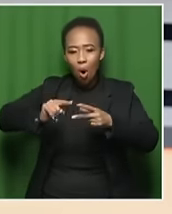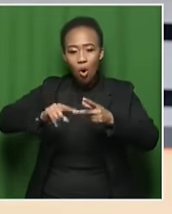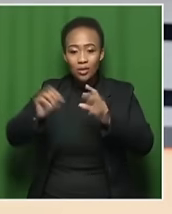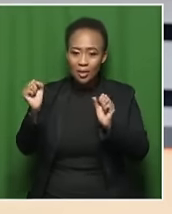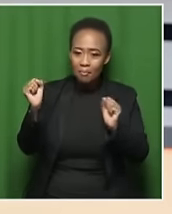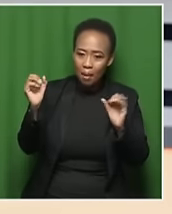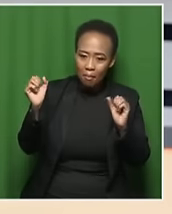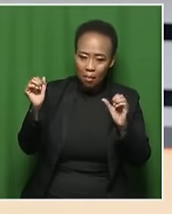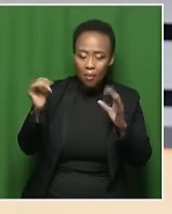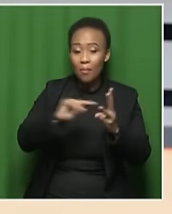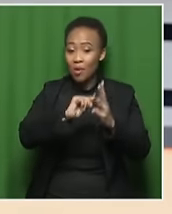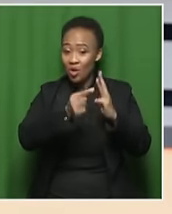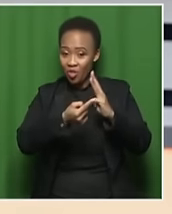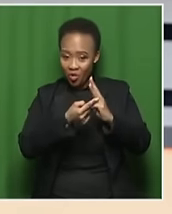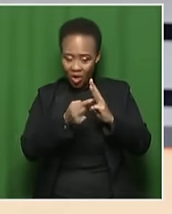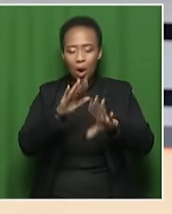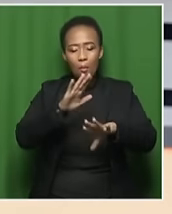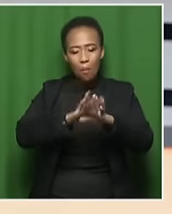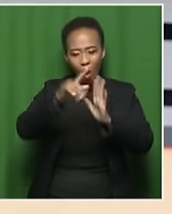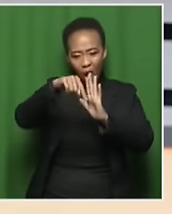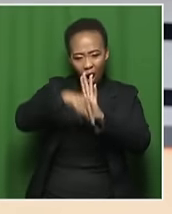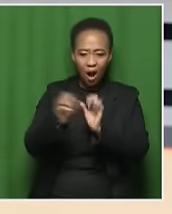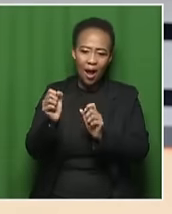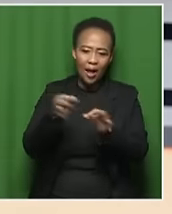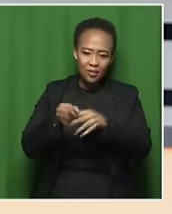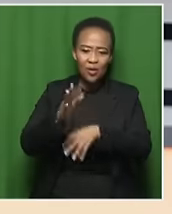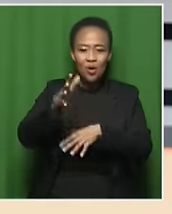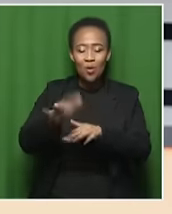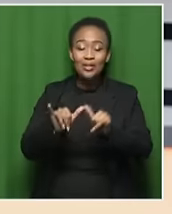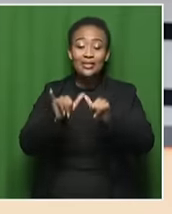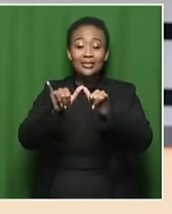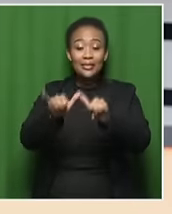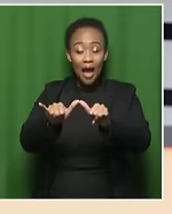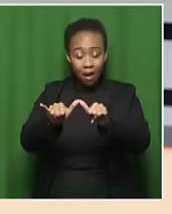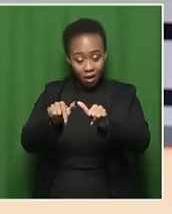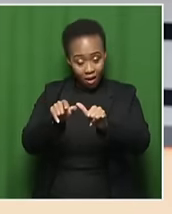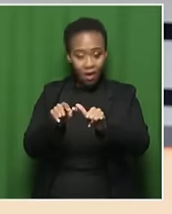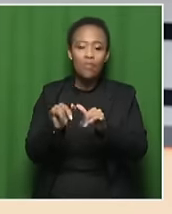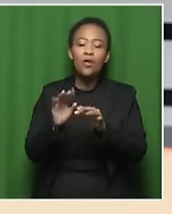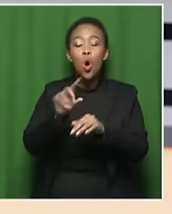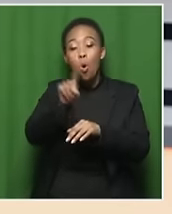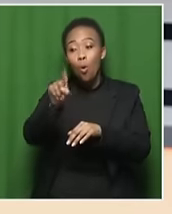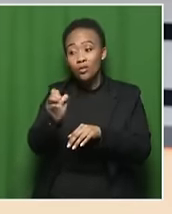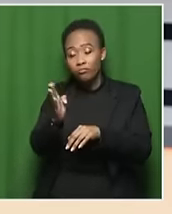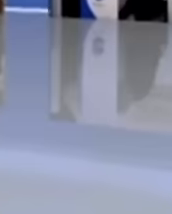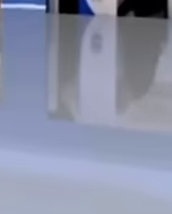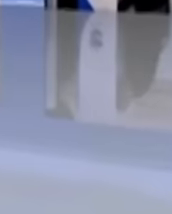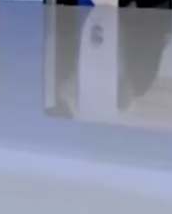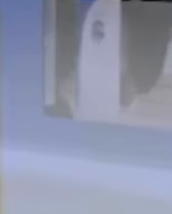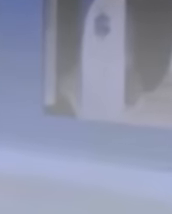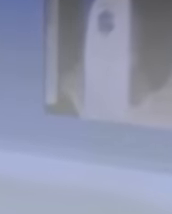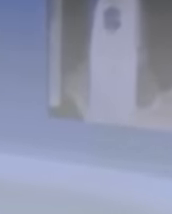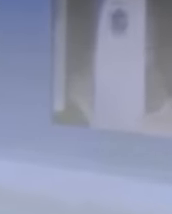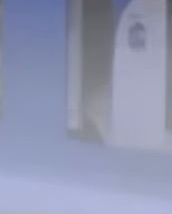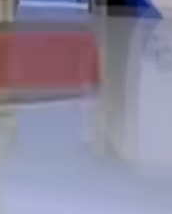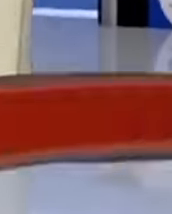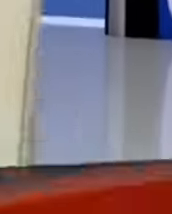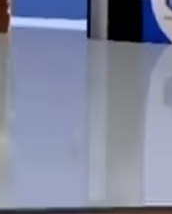been raised here more discursively. So do stay with us, and of course, send us your questions as well. But let's take a quick break.